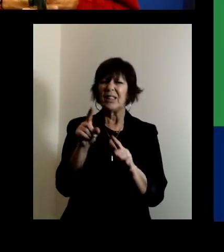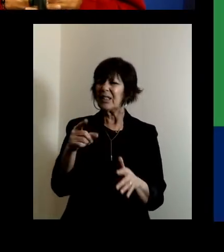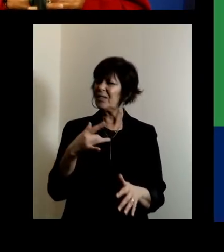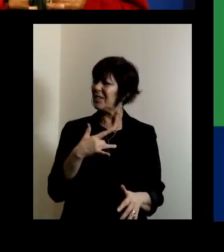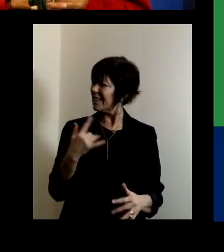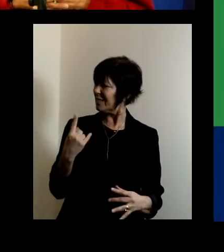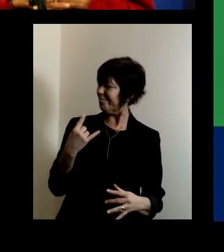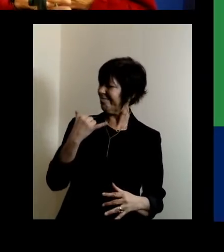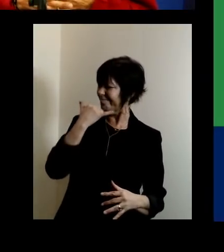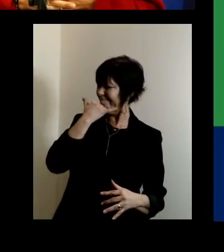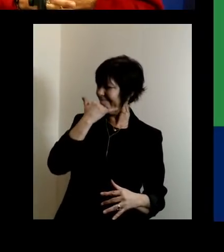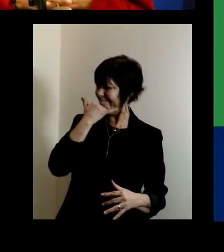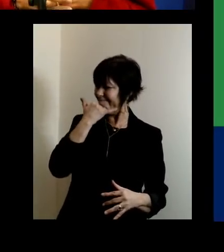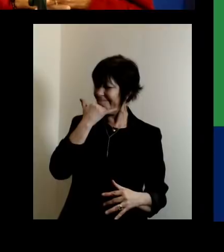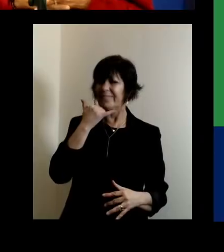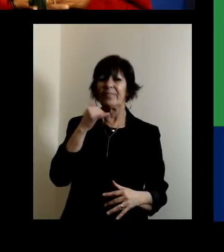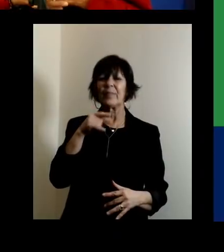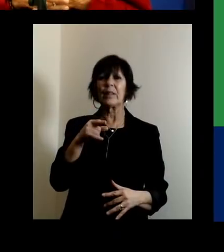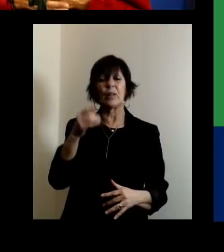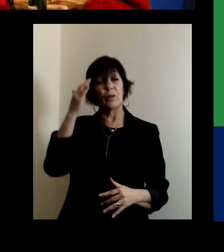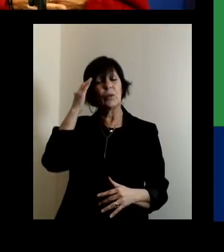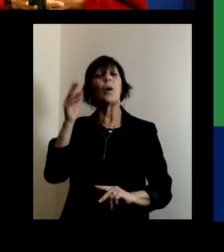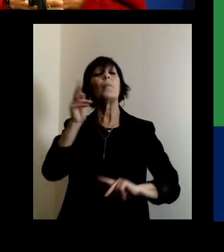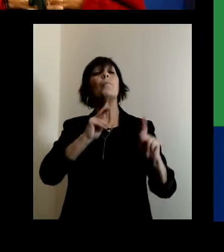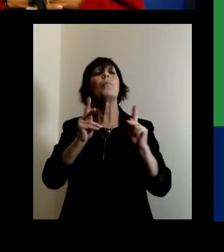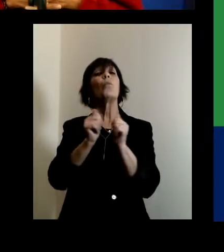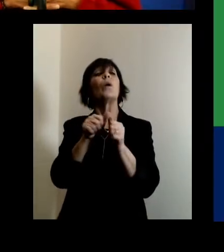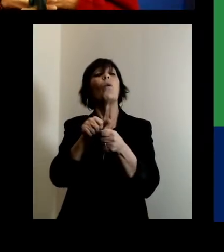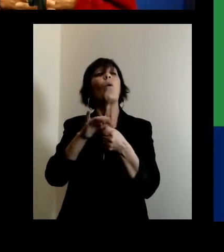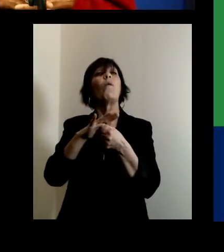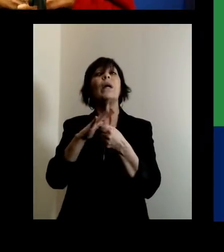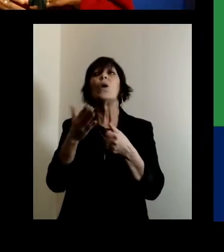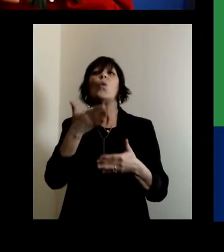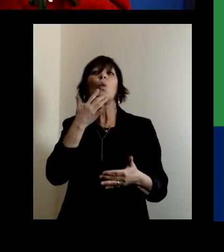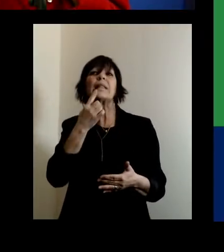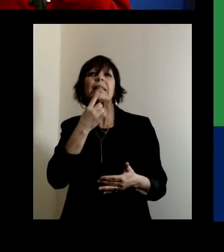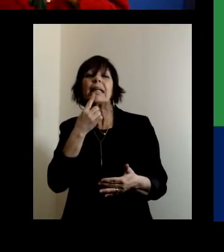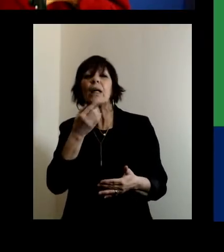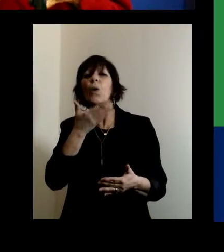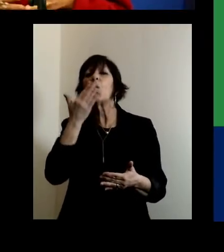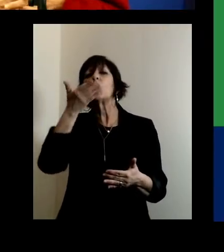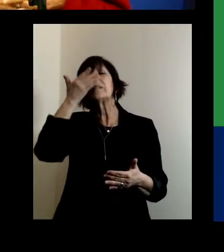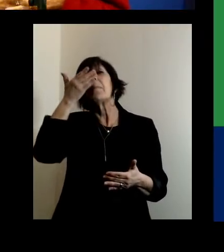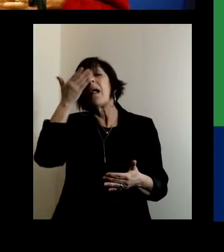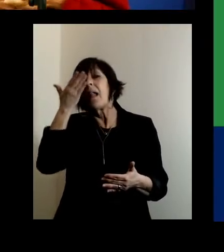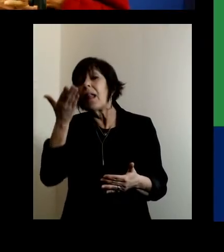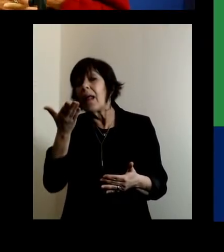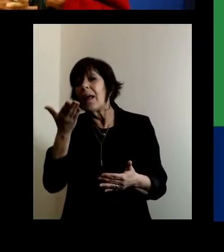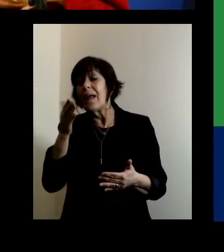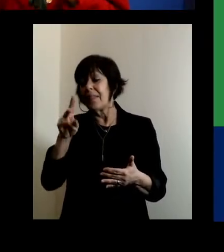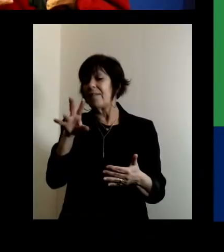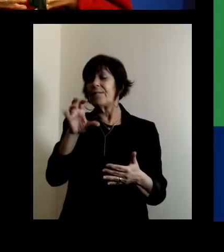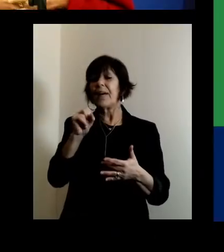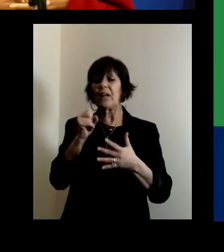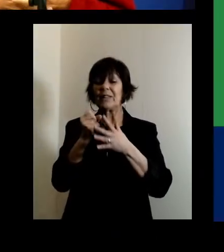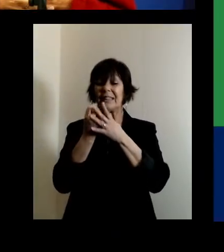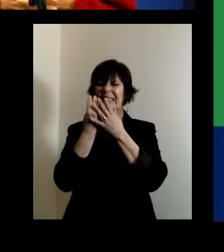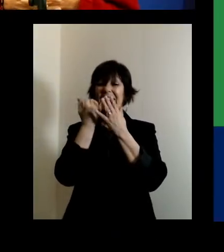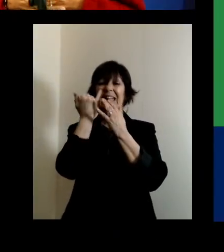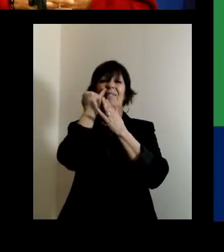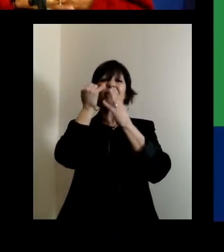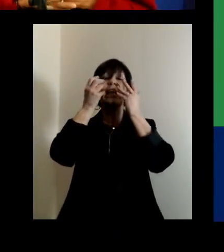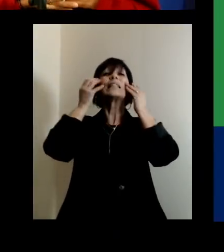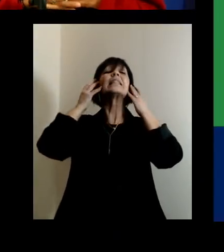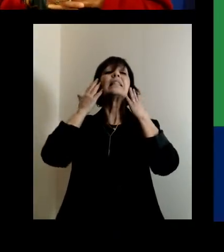we're seeing with COVID-19 is people are losing their sense of smell, their sense of taste. That's because the virus infects the central nervous